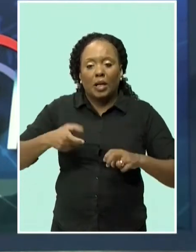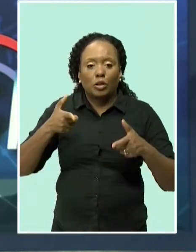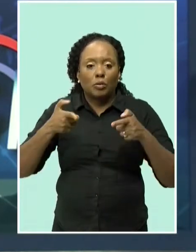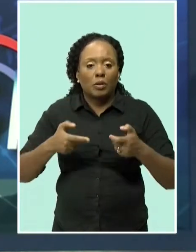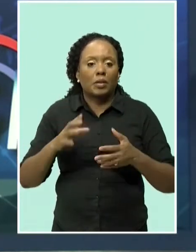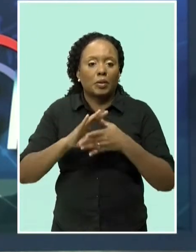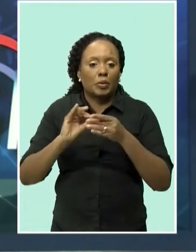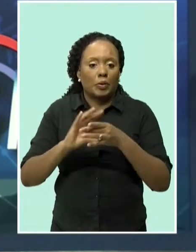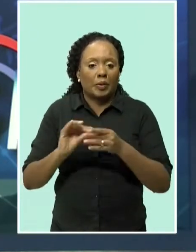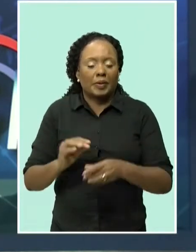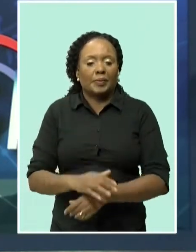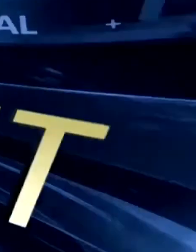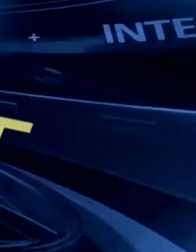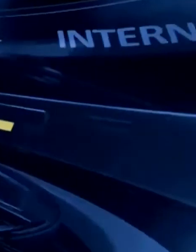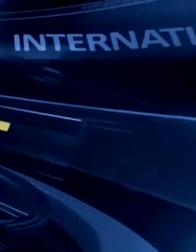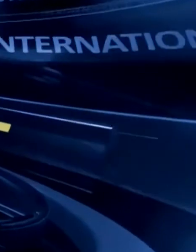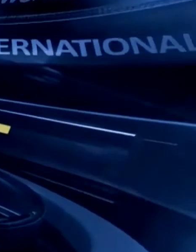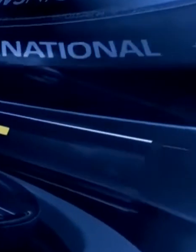shooting incident.